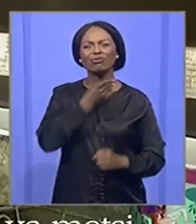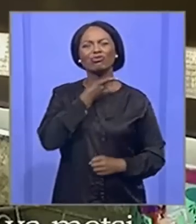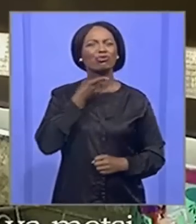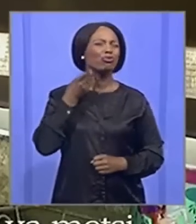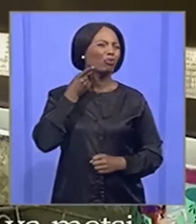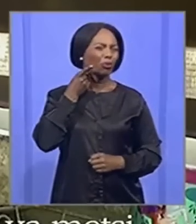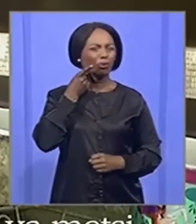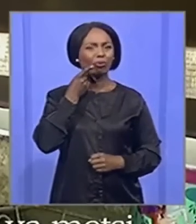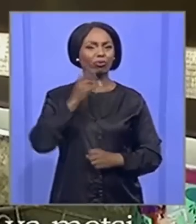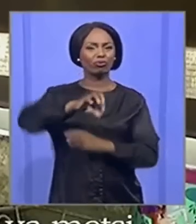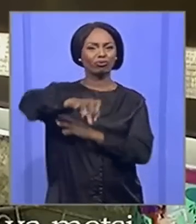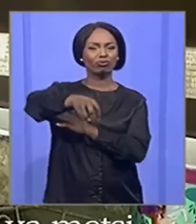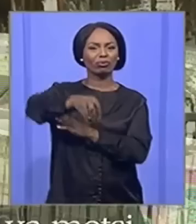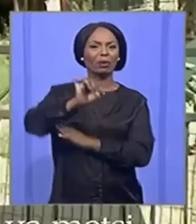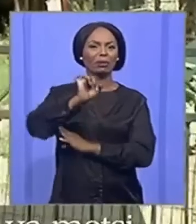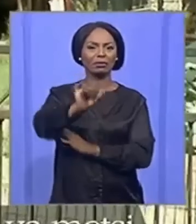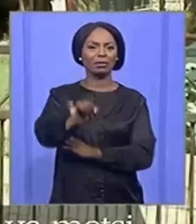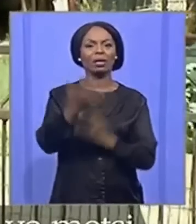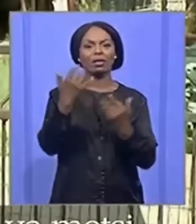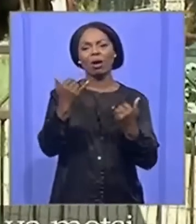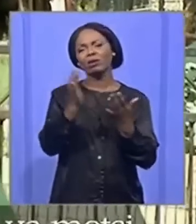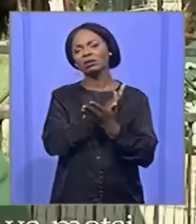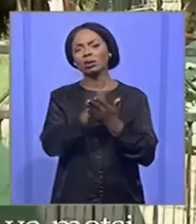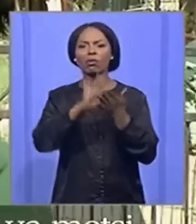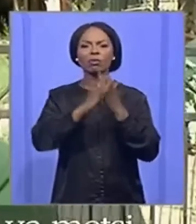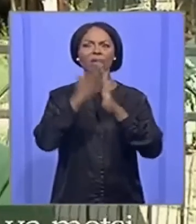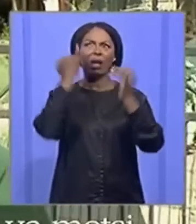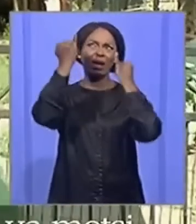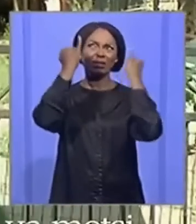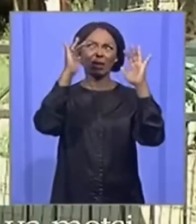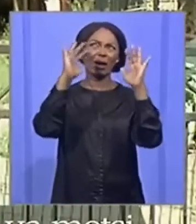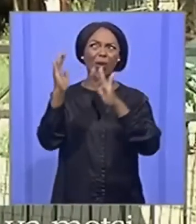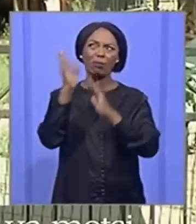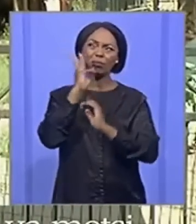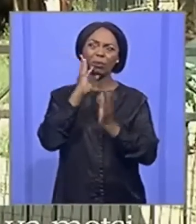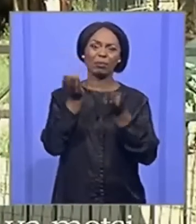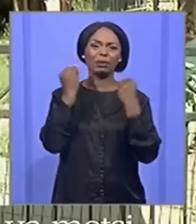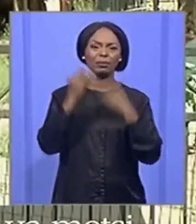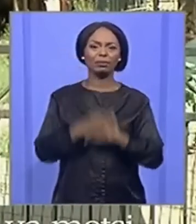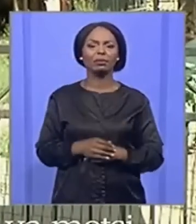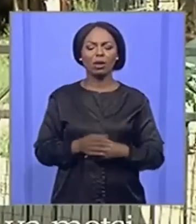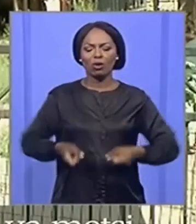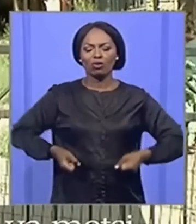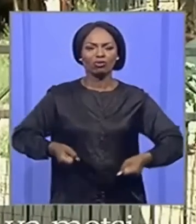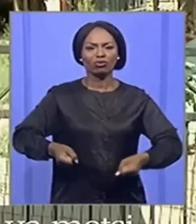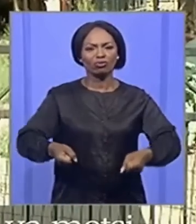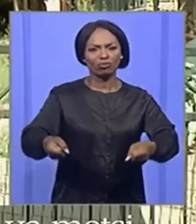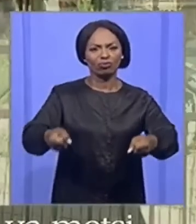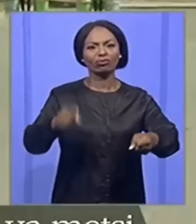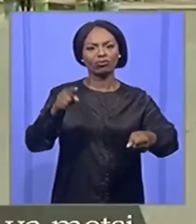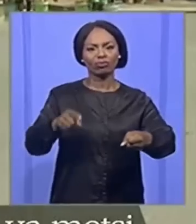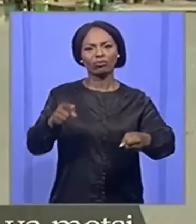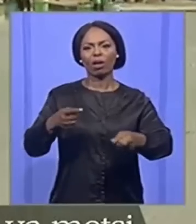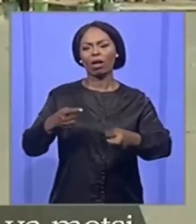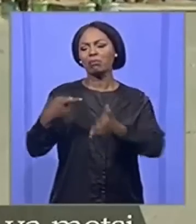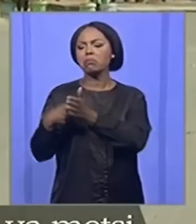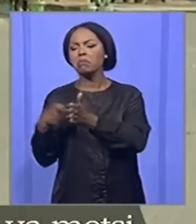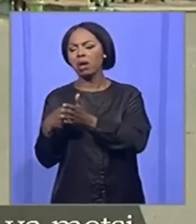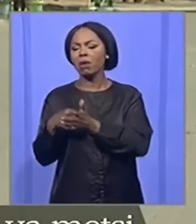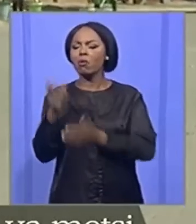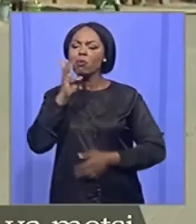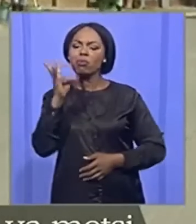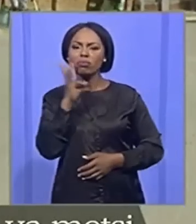ho tla ka meralo ya ho fumana metsi. Batho ba fetang ba nang le di-grivage ba wa rekisa ho ya kwana tlamehile re patale le tjhelete ha rena yona,